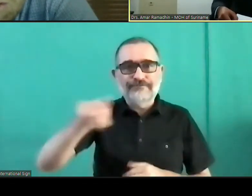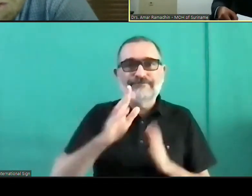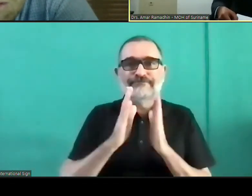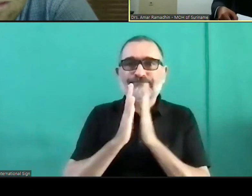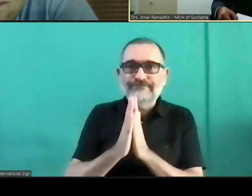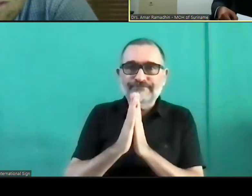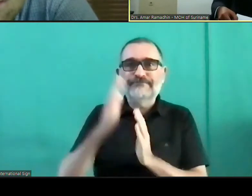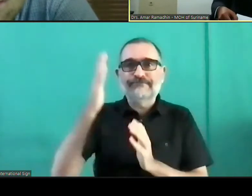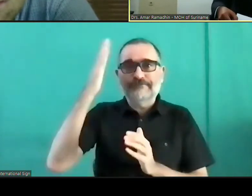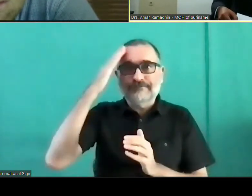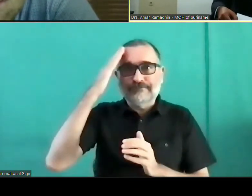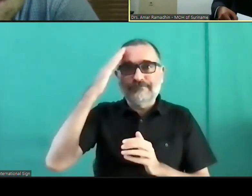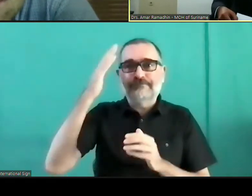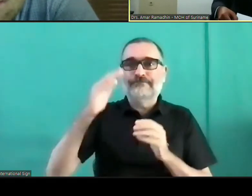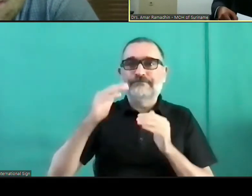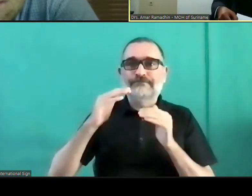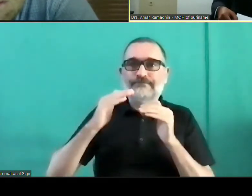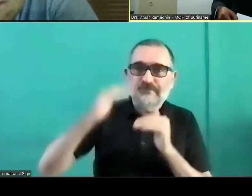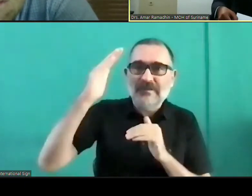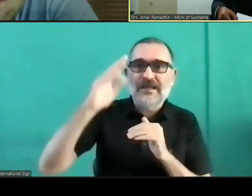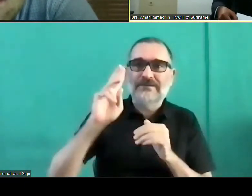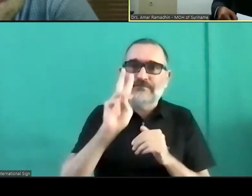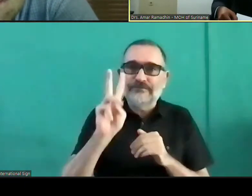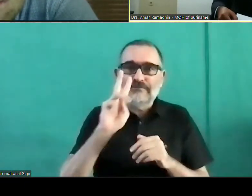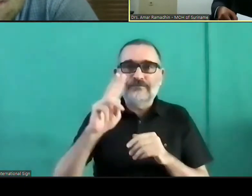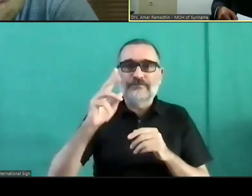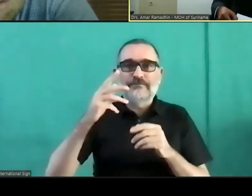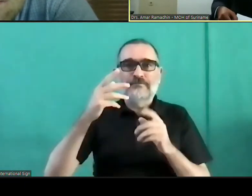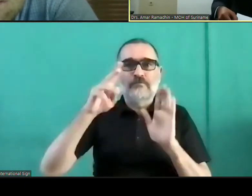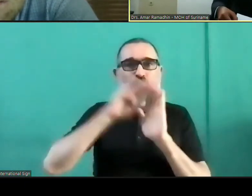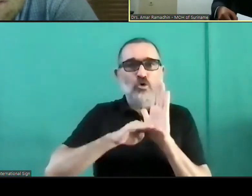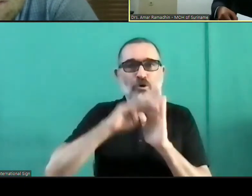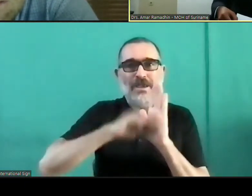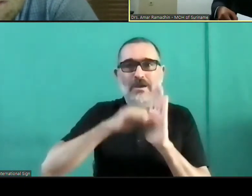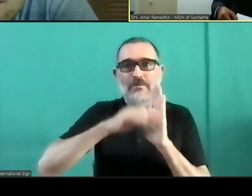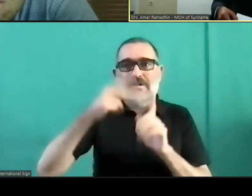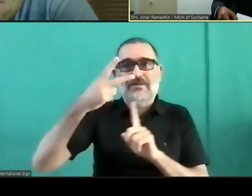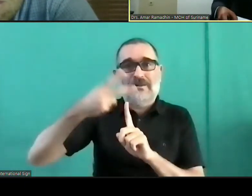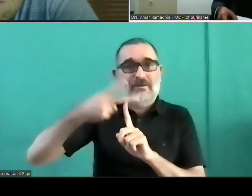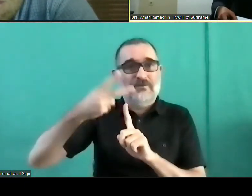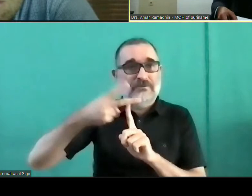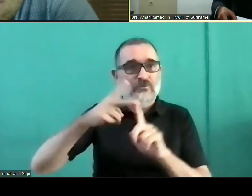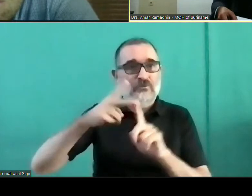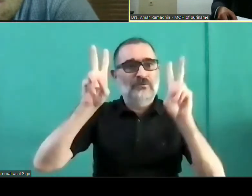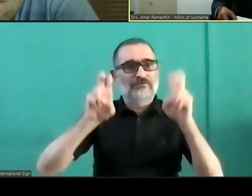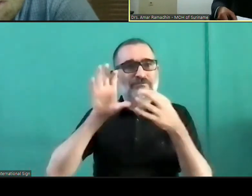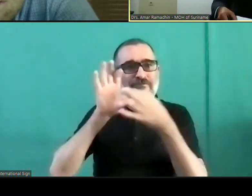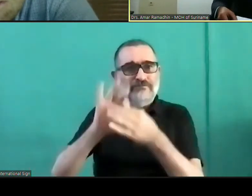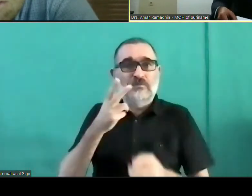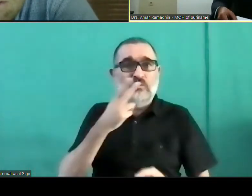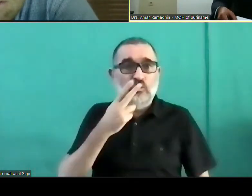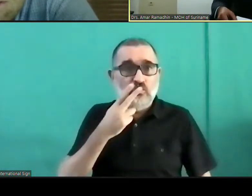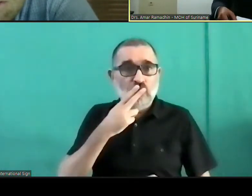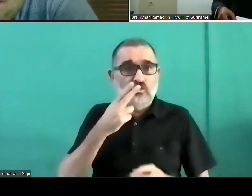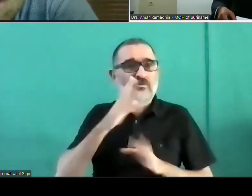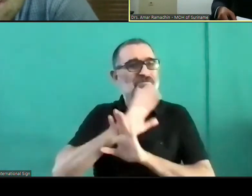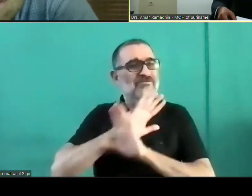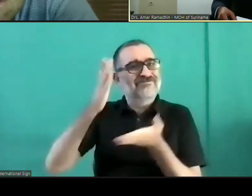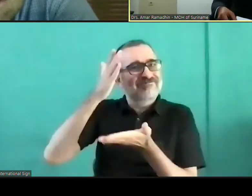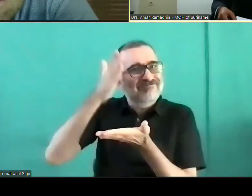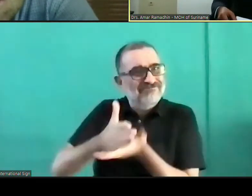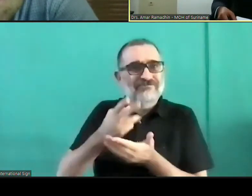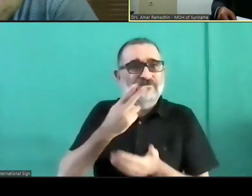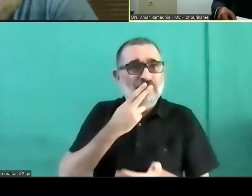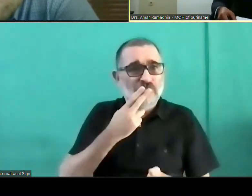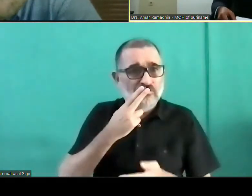leaflet, Gezond Eten, which means healthy eating, has been developed to share the information on social media and the